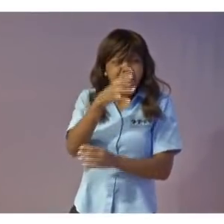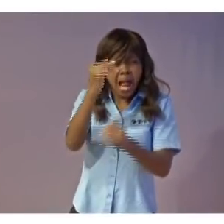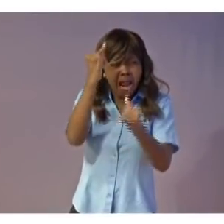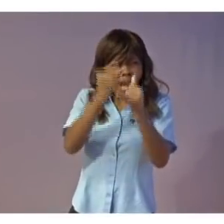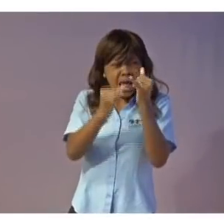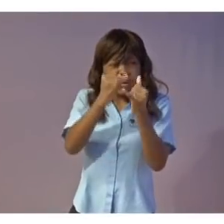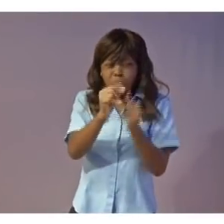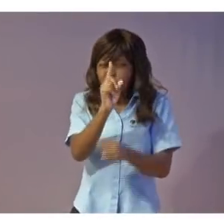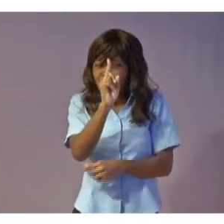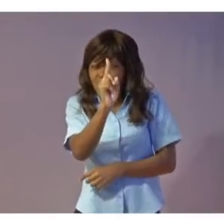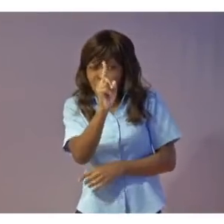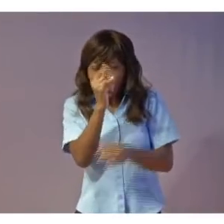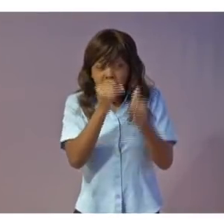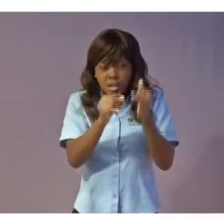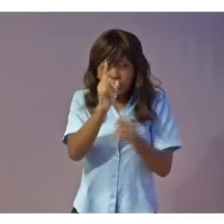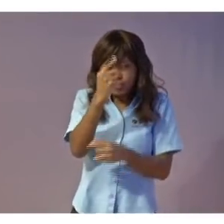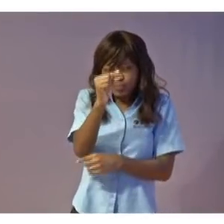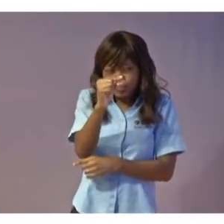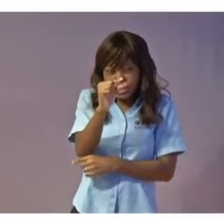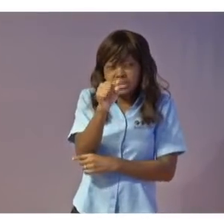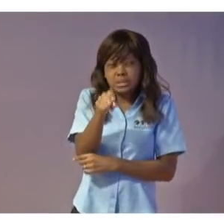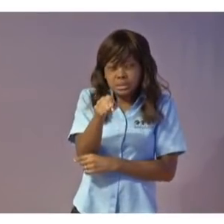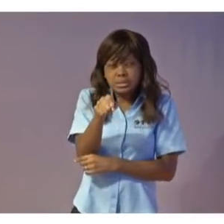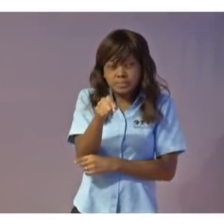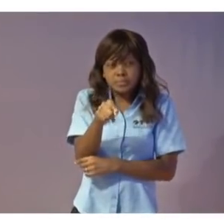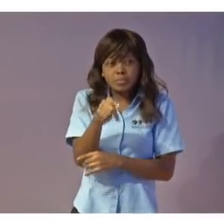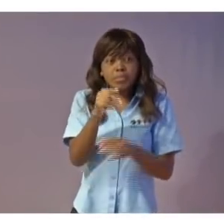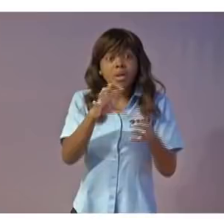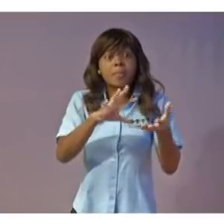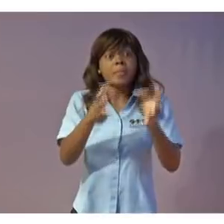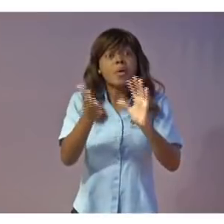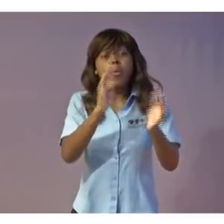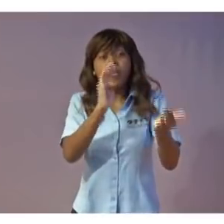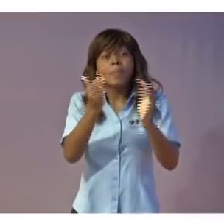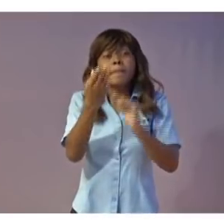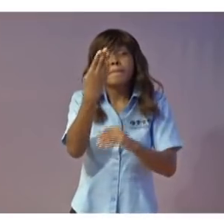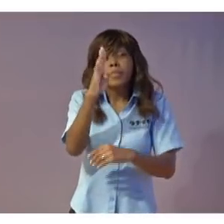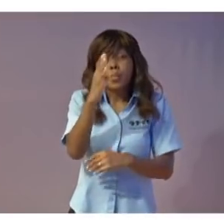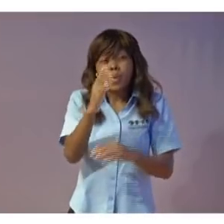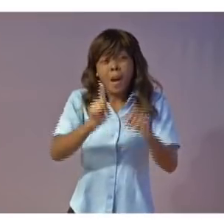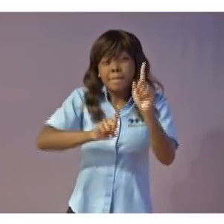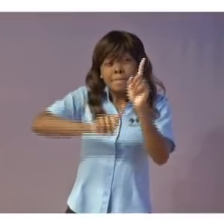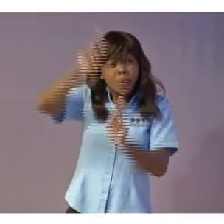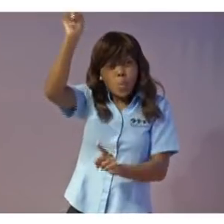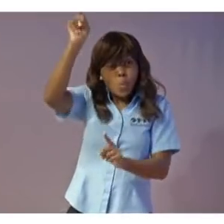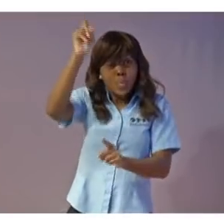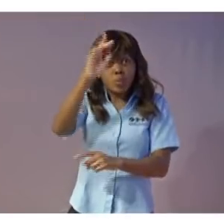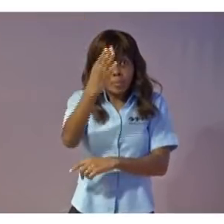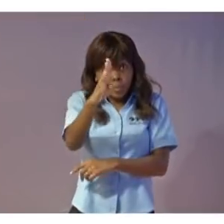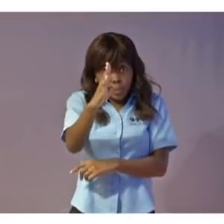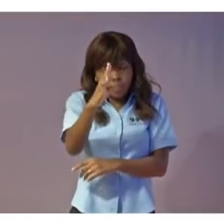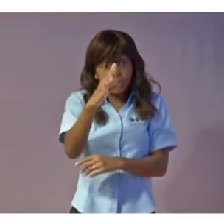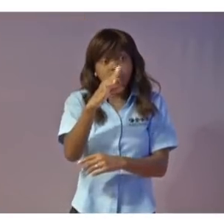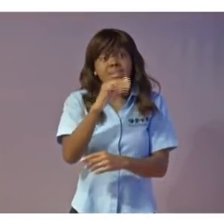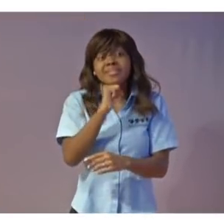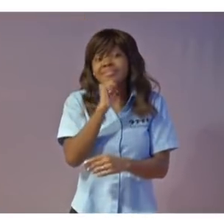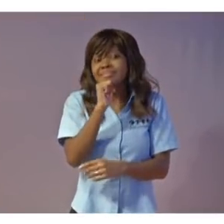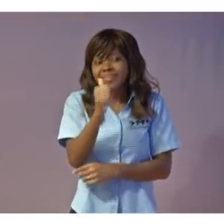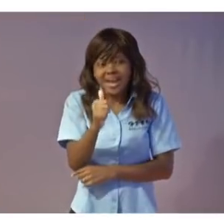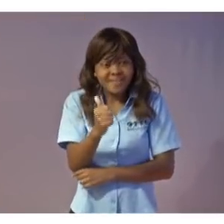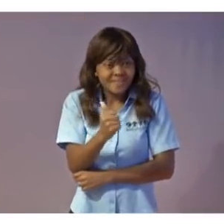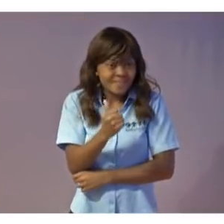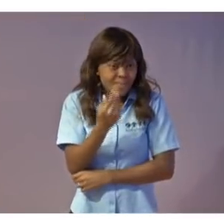compare that to the blue, which is the persons not fully vaccinated who have died, that is the promise of vaccinations.